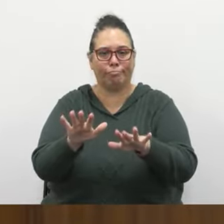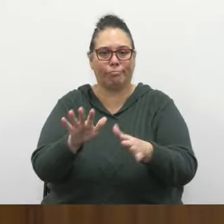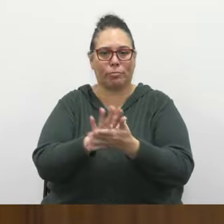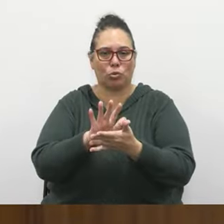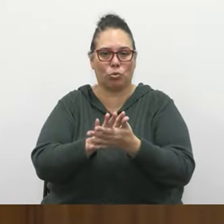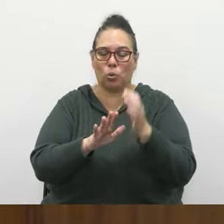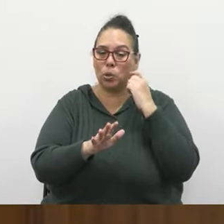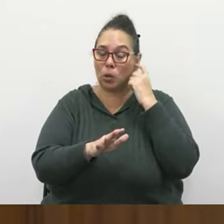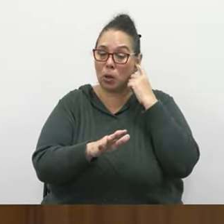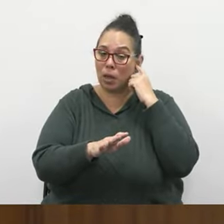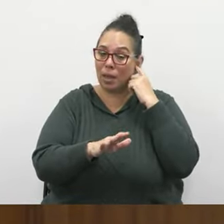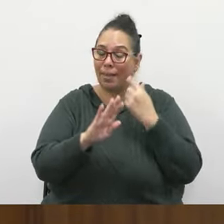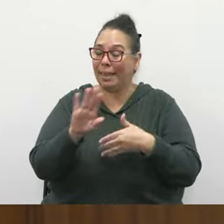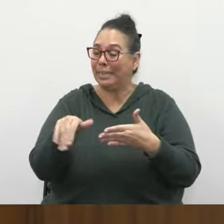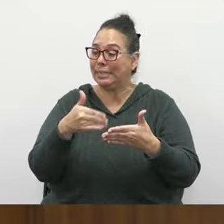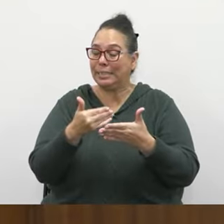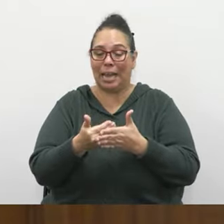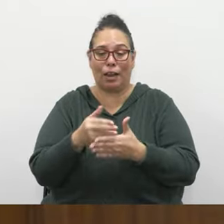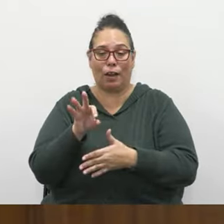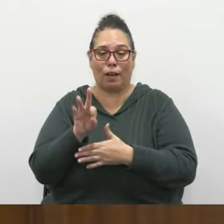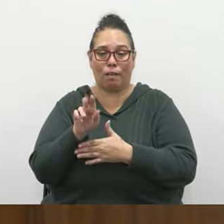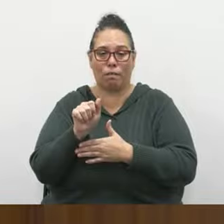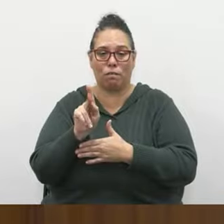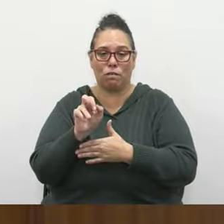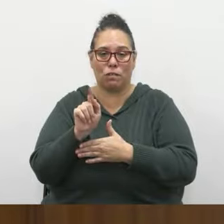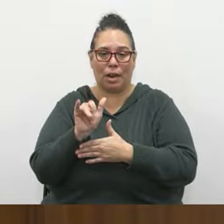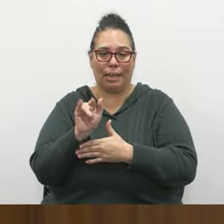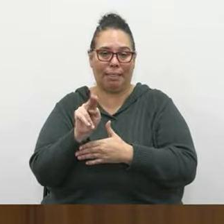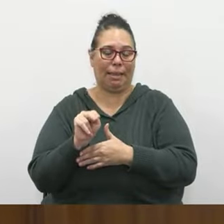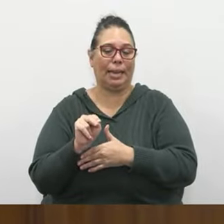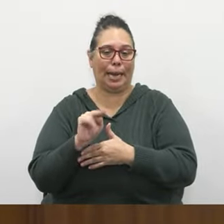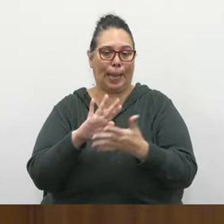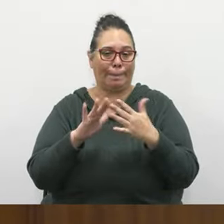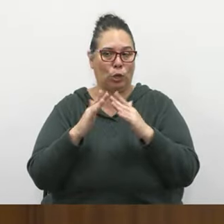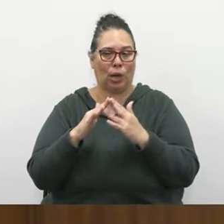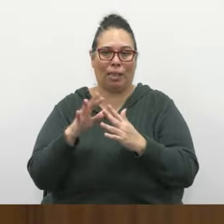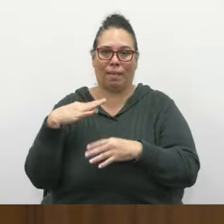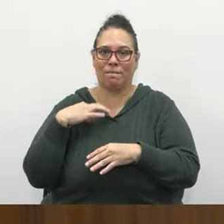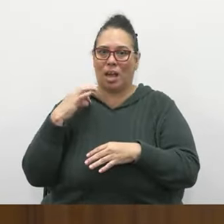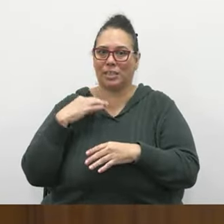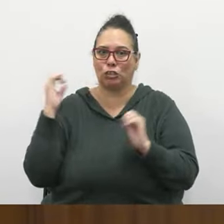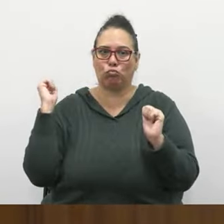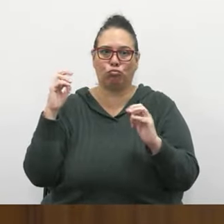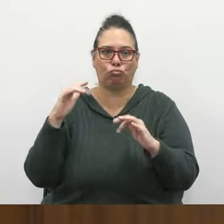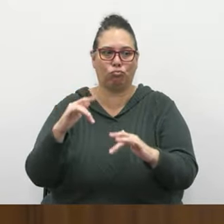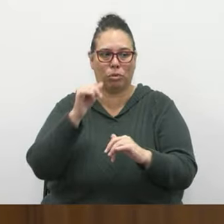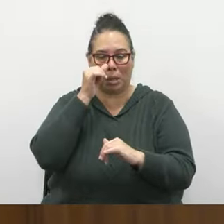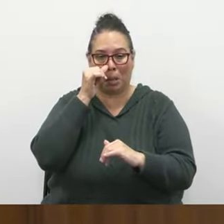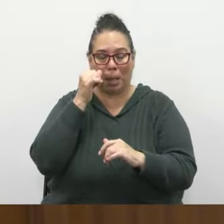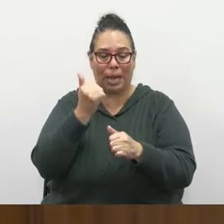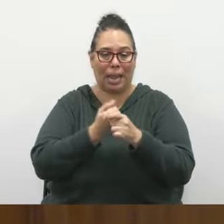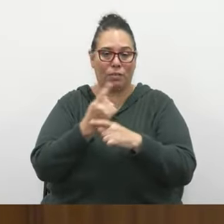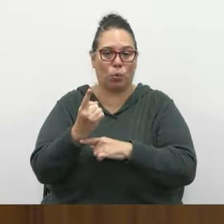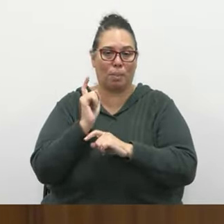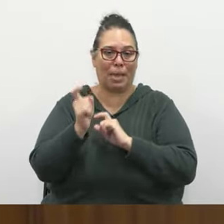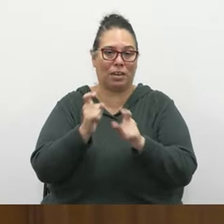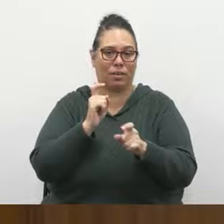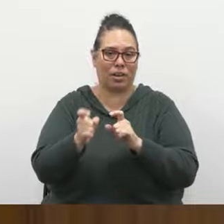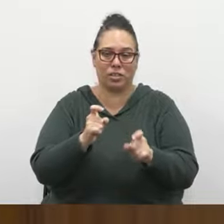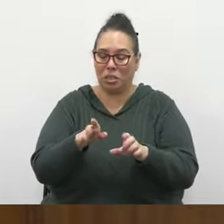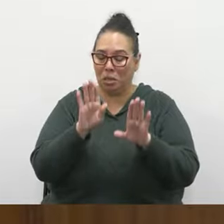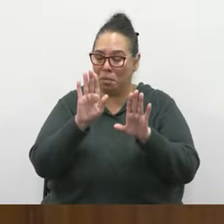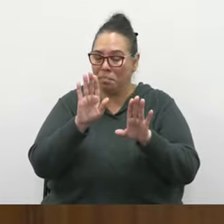to the entire Franklin community, all the volunteers that came out, and everyone that made donations for that to be a